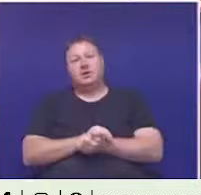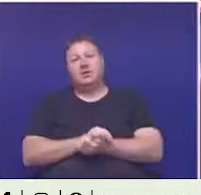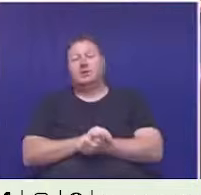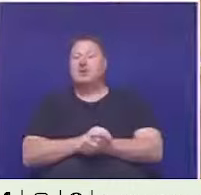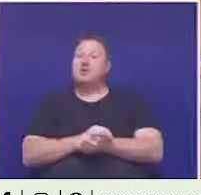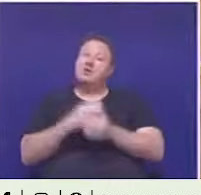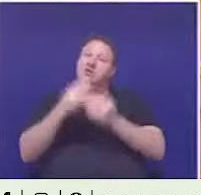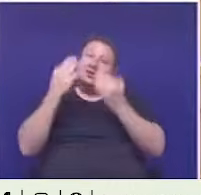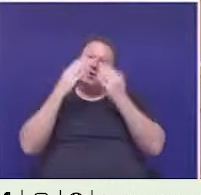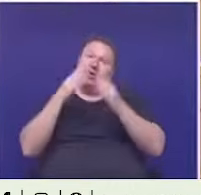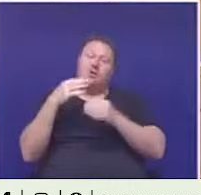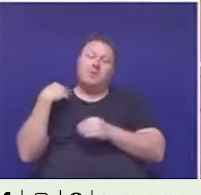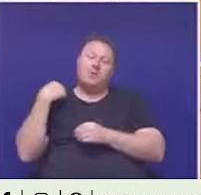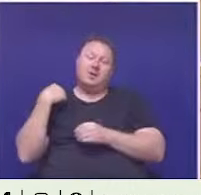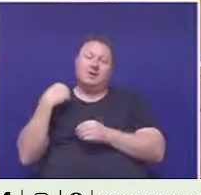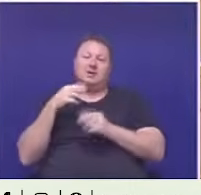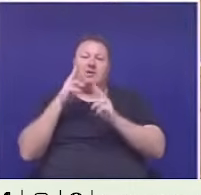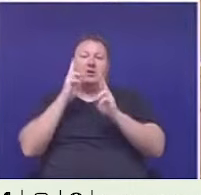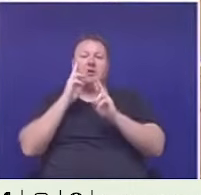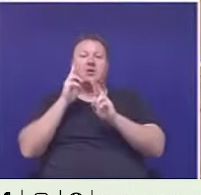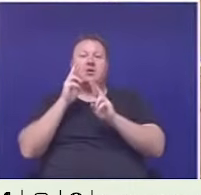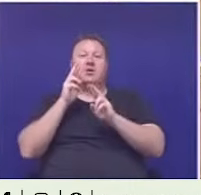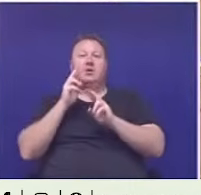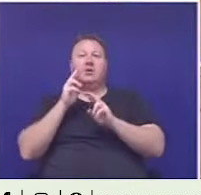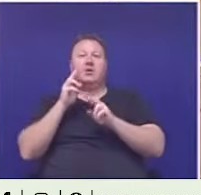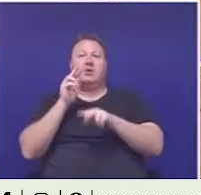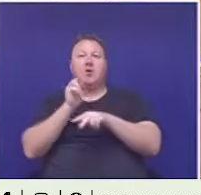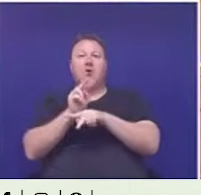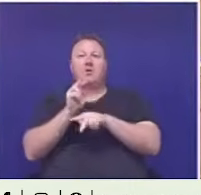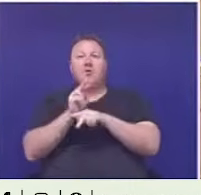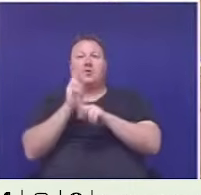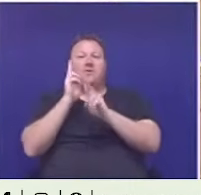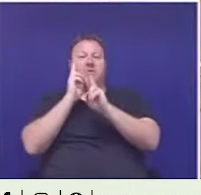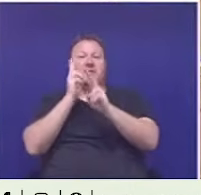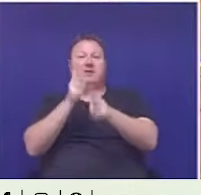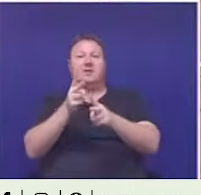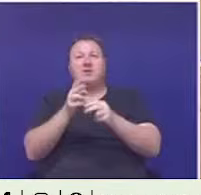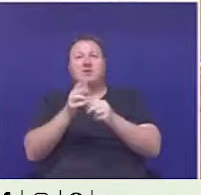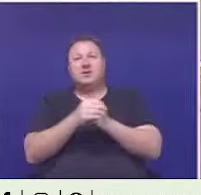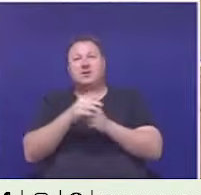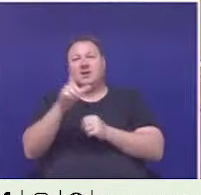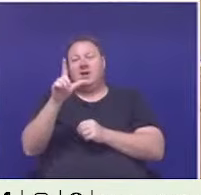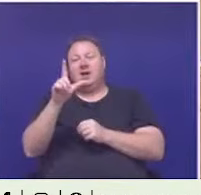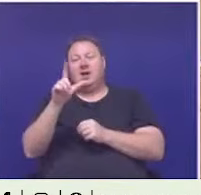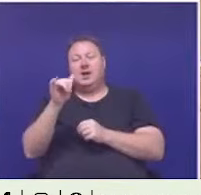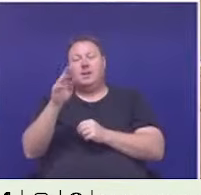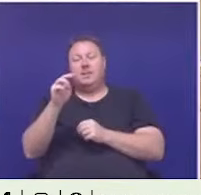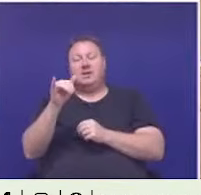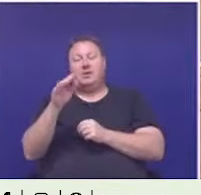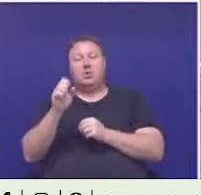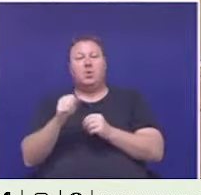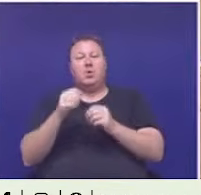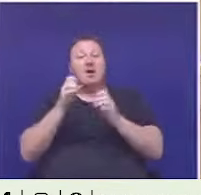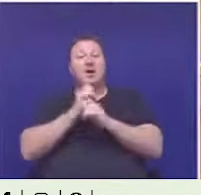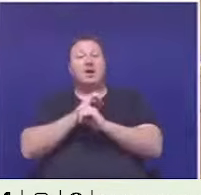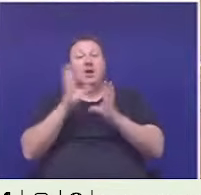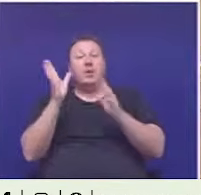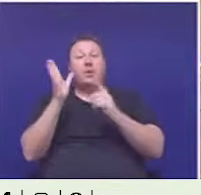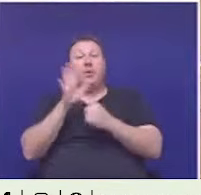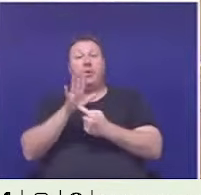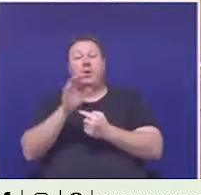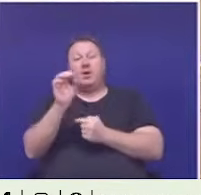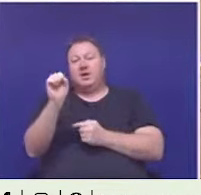Honorable Minister, during our oversight visit to Naledi Miso, it was very clear to us that